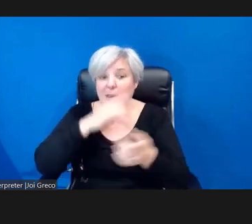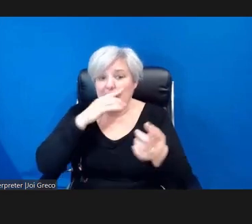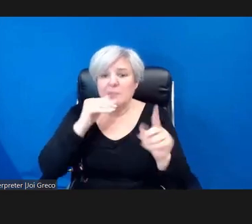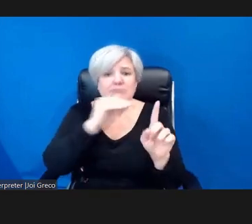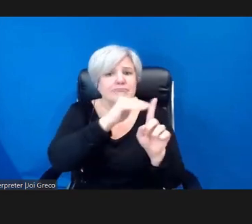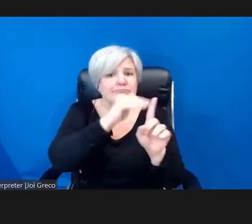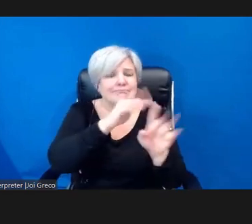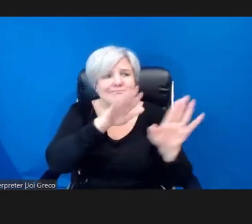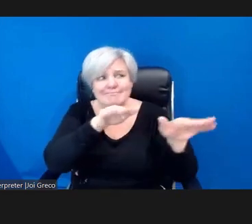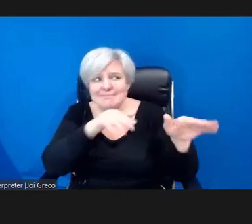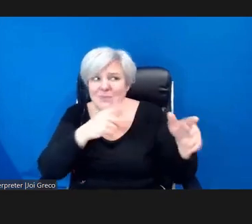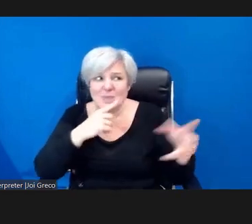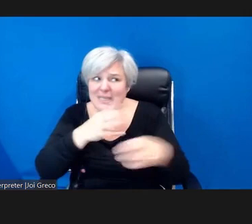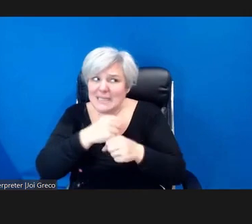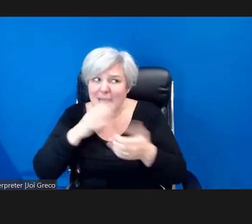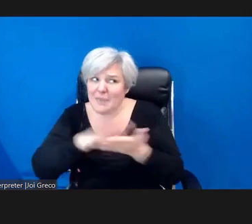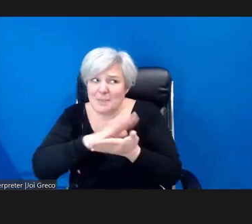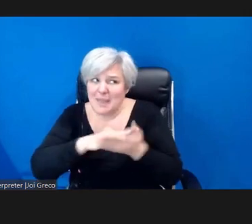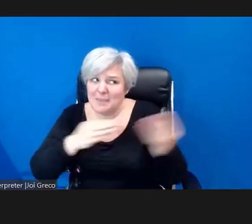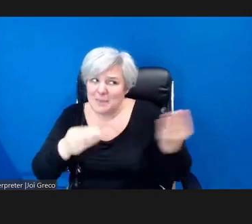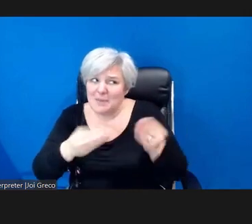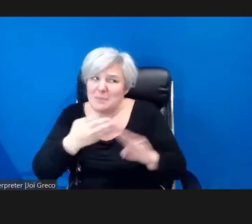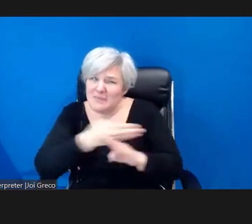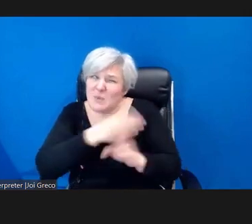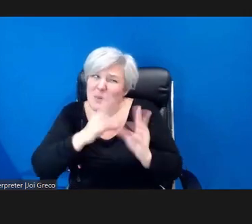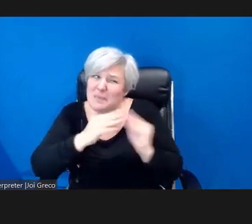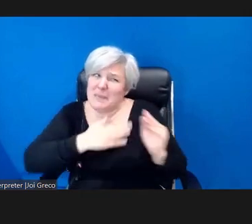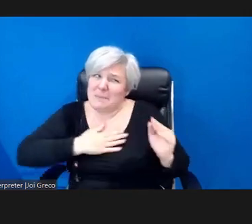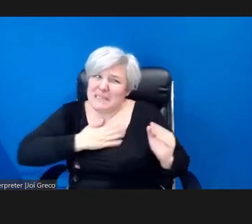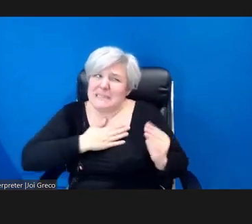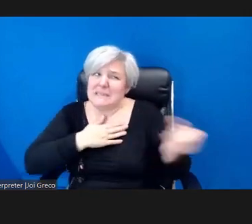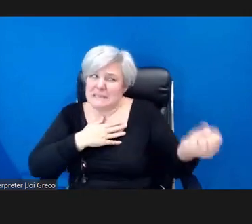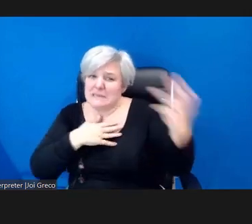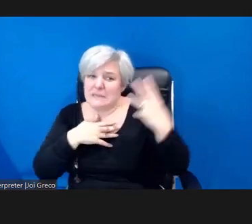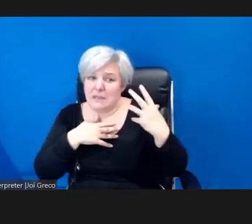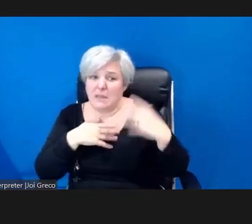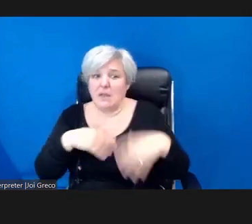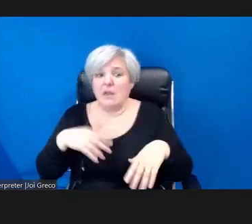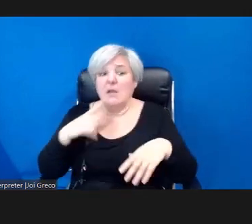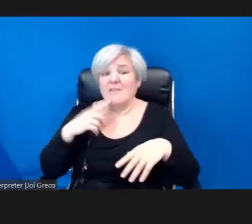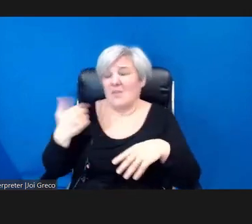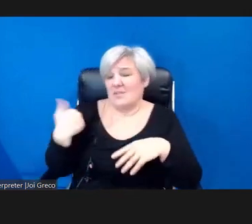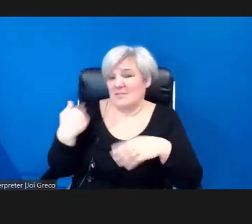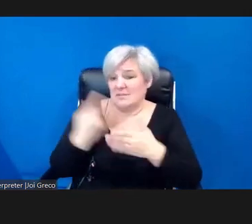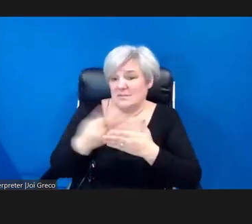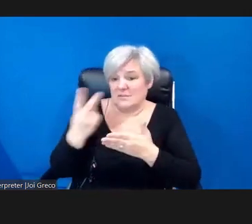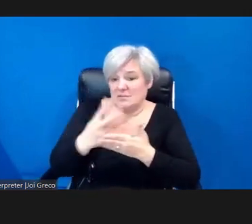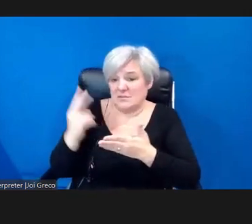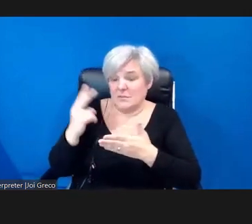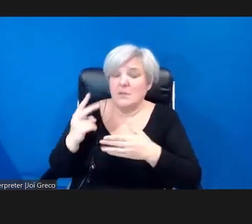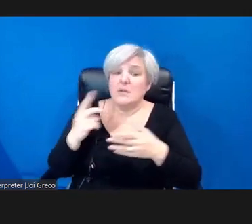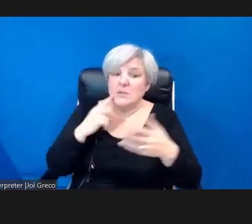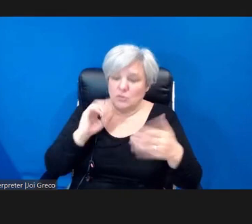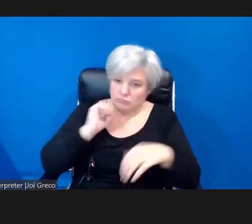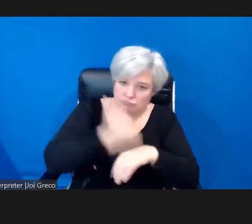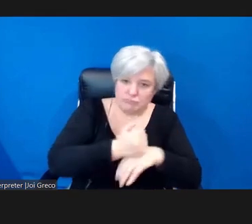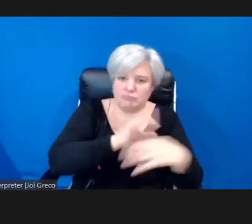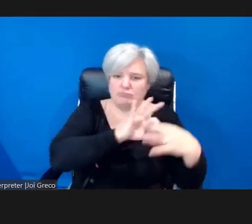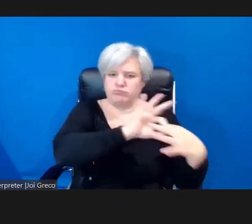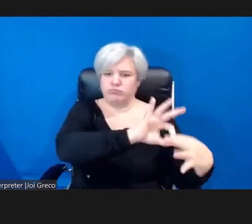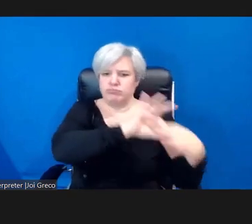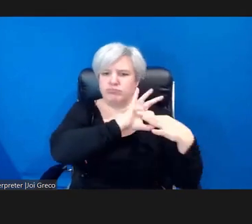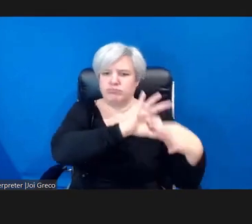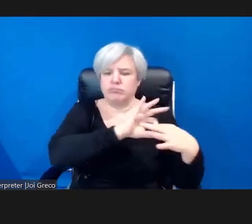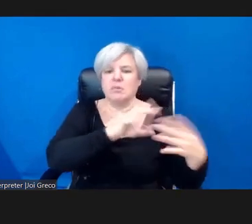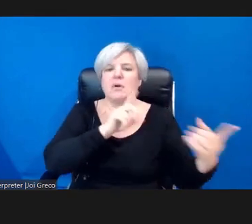hospital or birth facility to send it before the meeting. Over the past weeks, you've established a rapport with the key